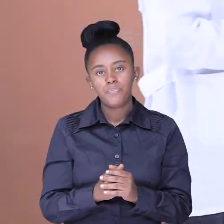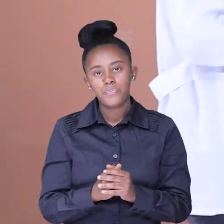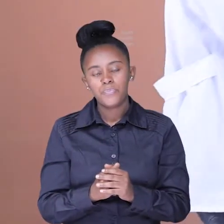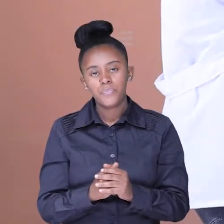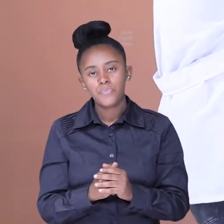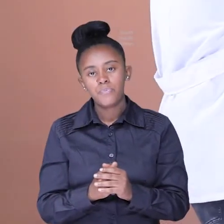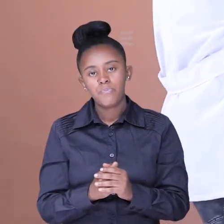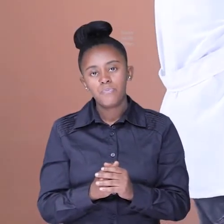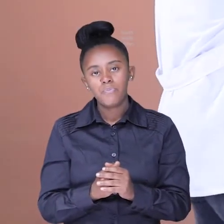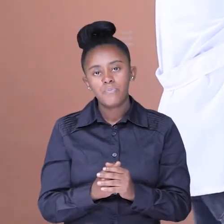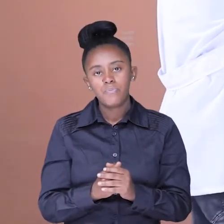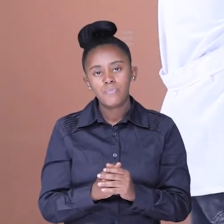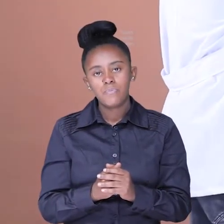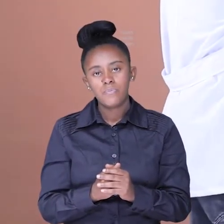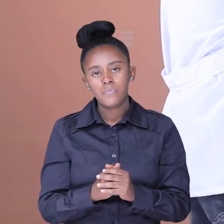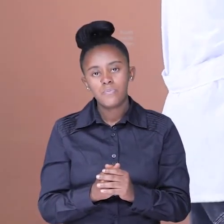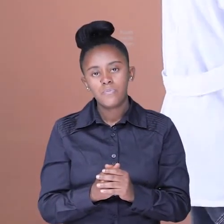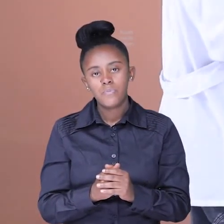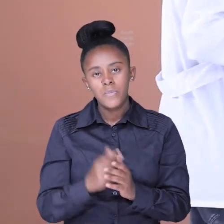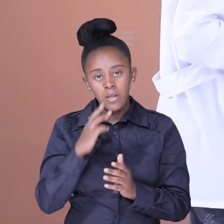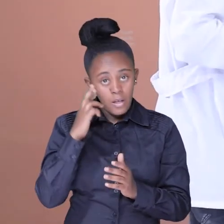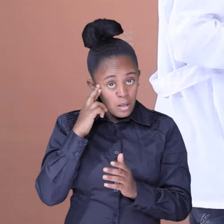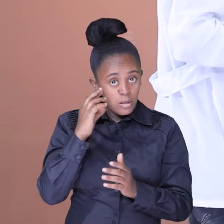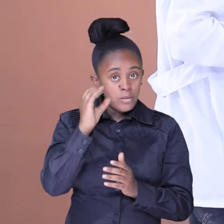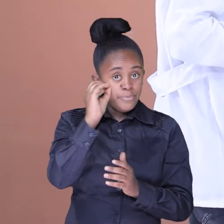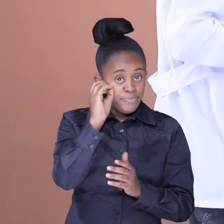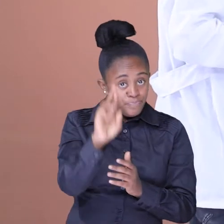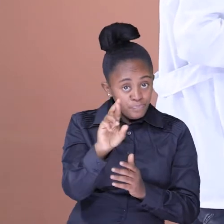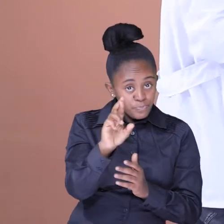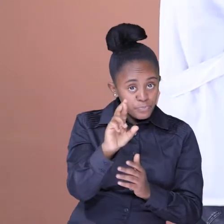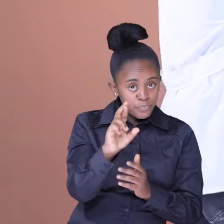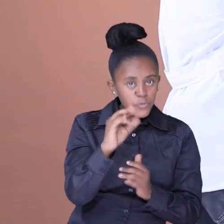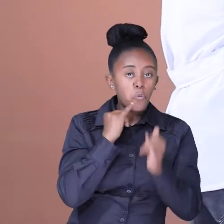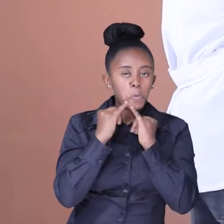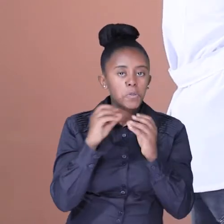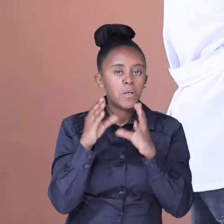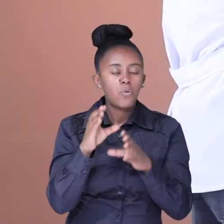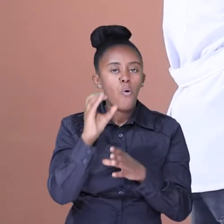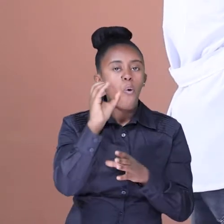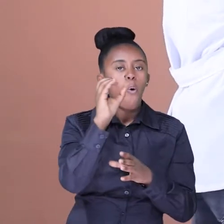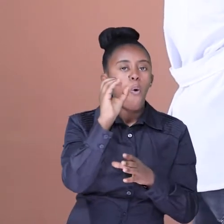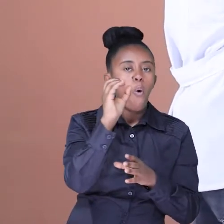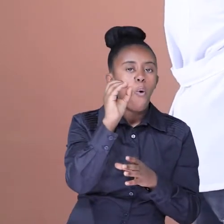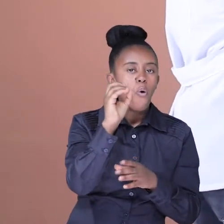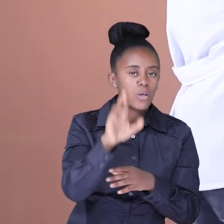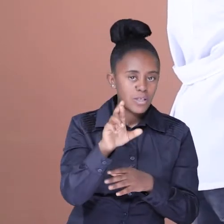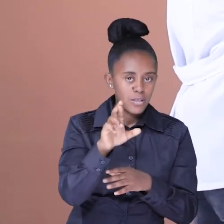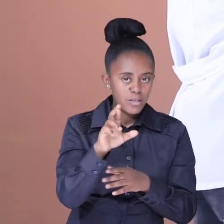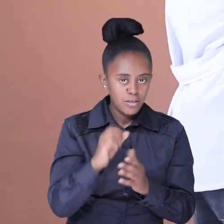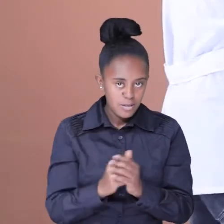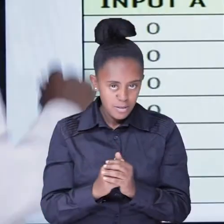So, in case of OR, I give information, hint.